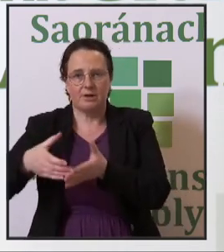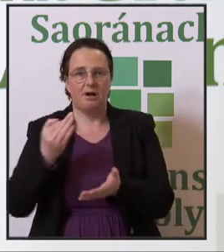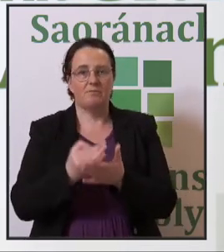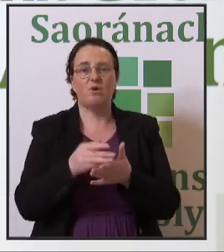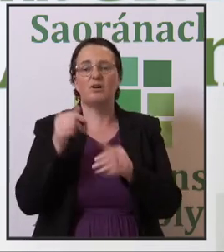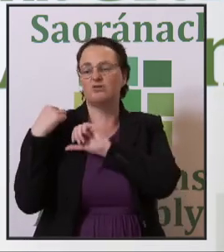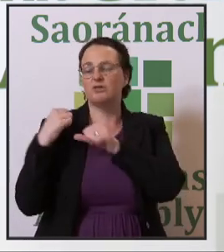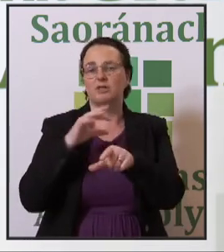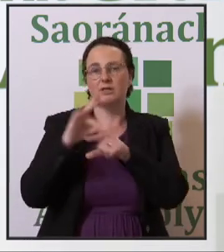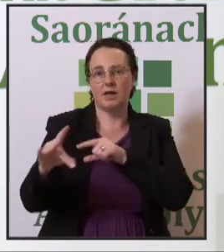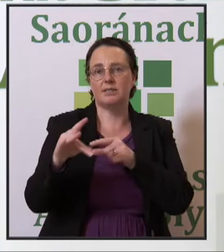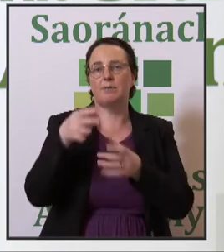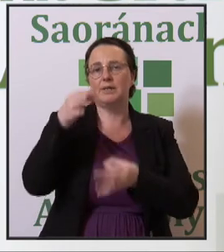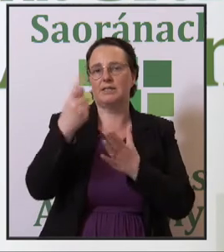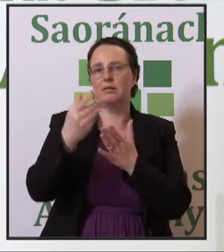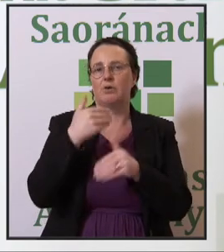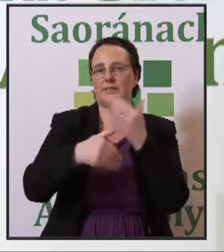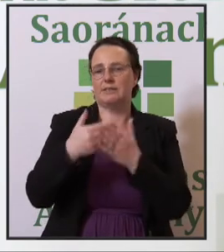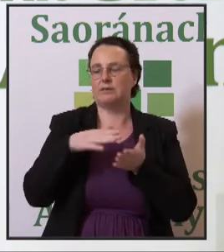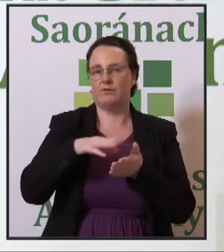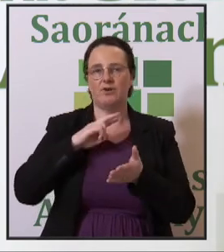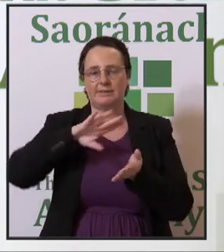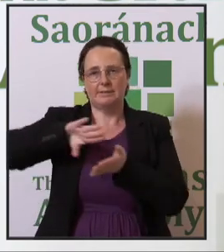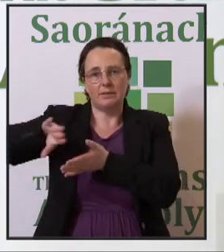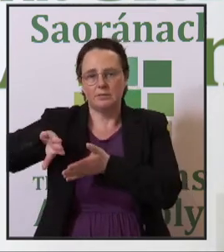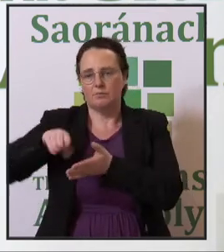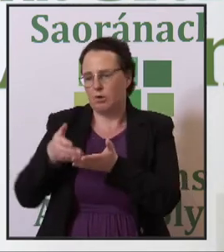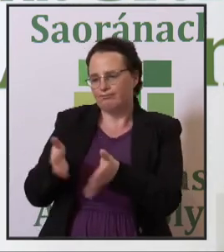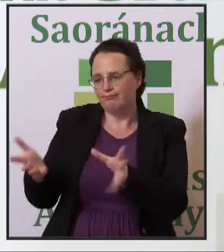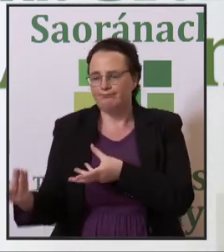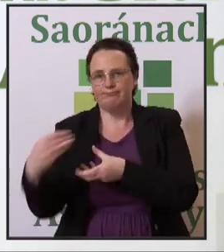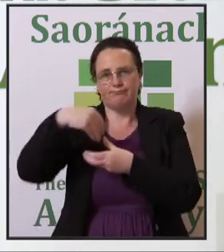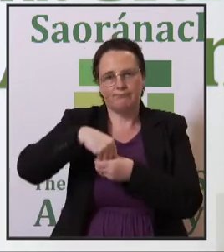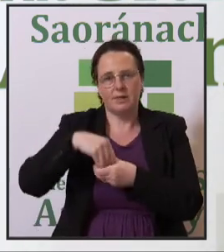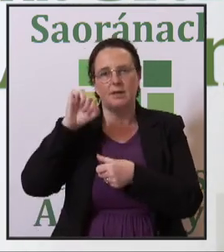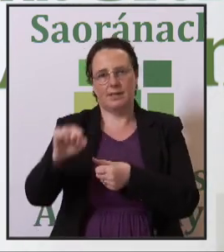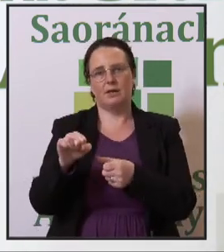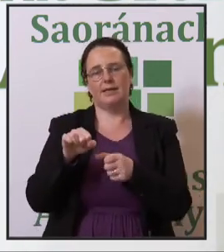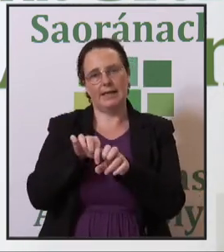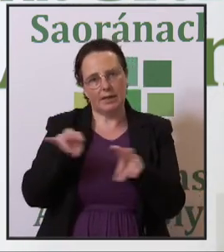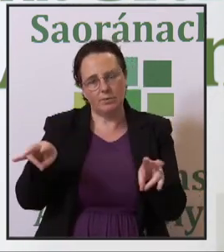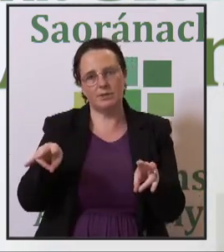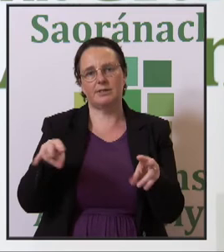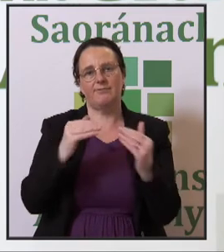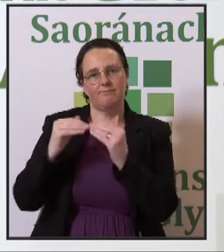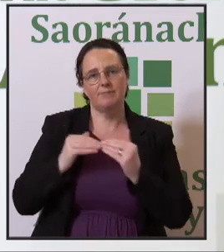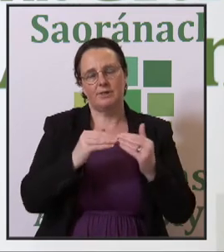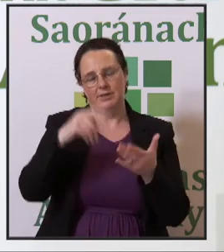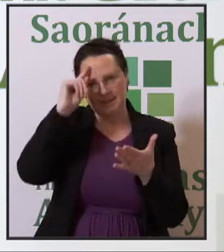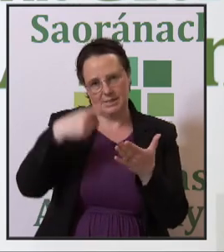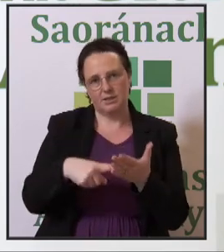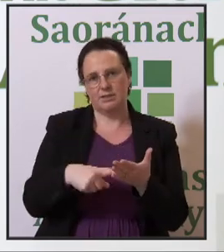more traditional political processes are heard. They can facilitate more equitable decisions and enhance democratic